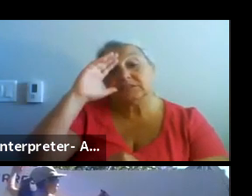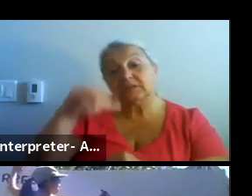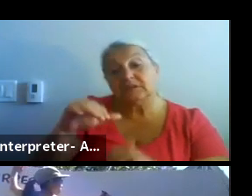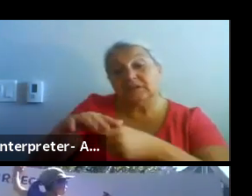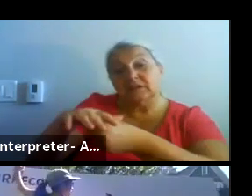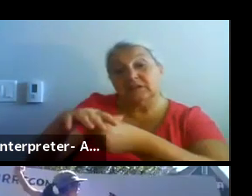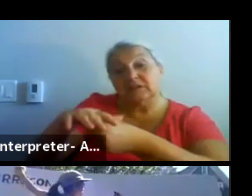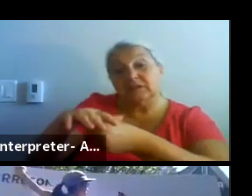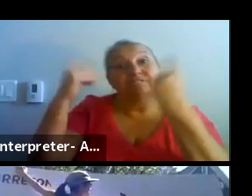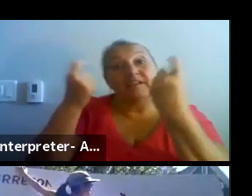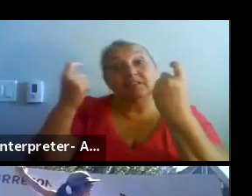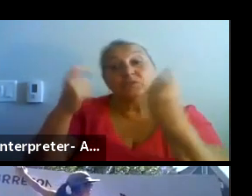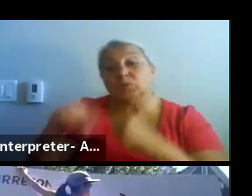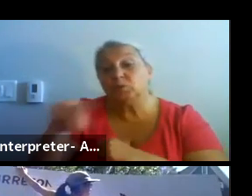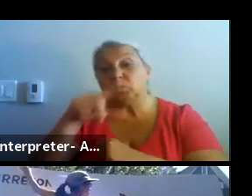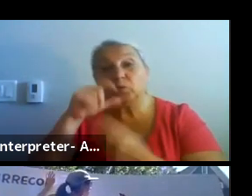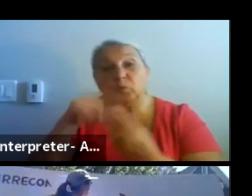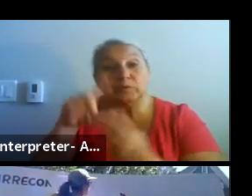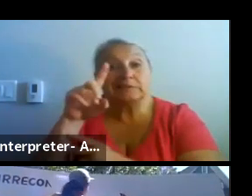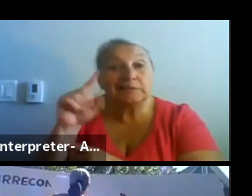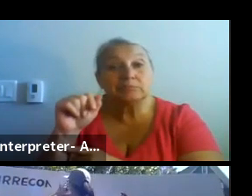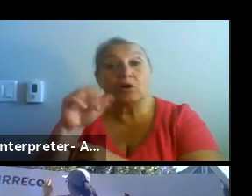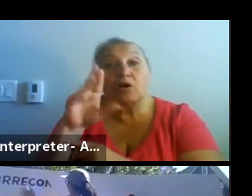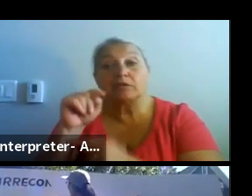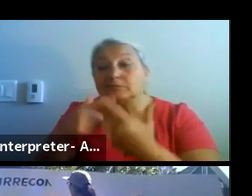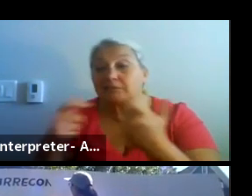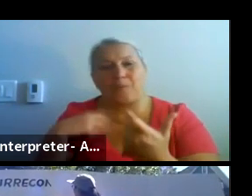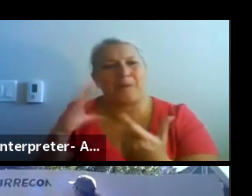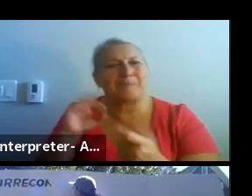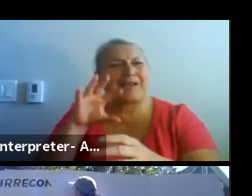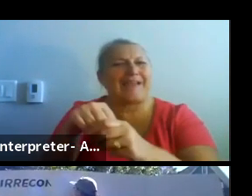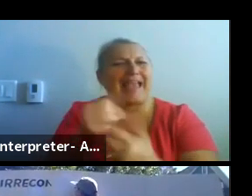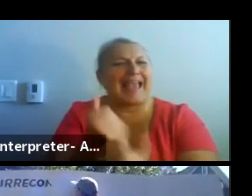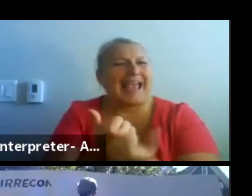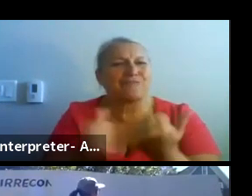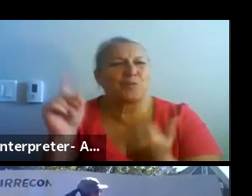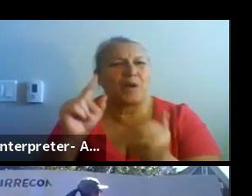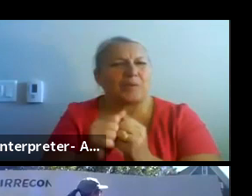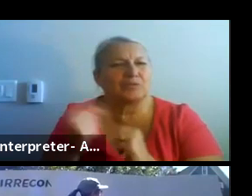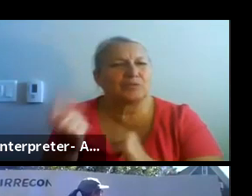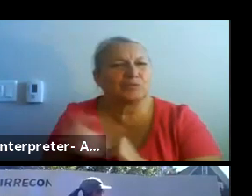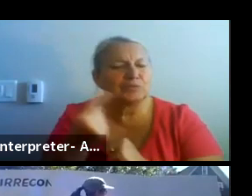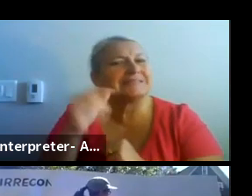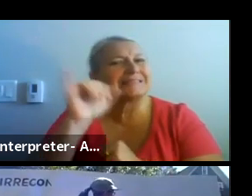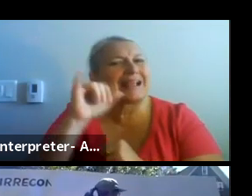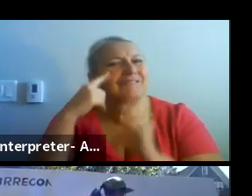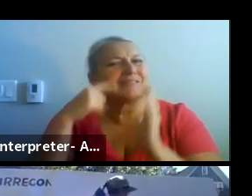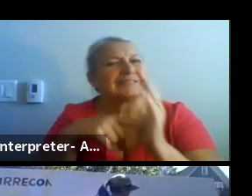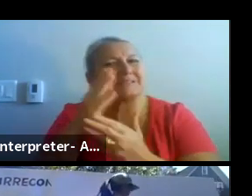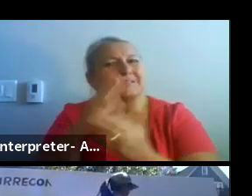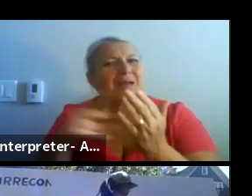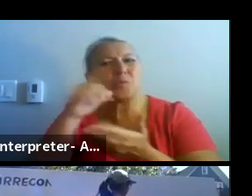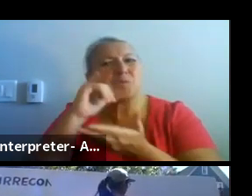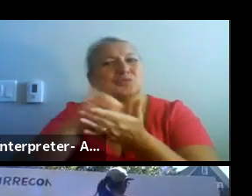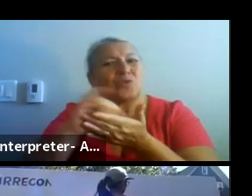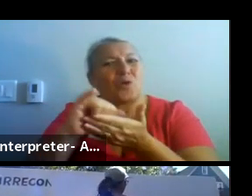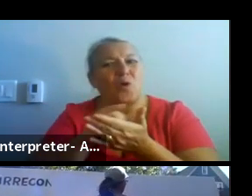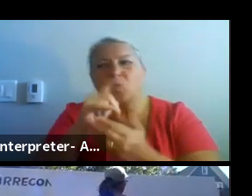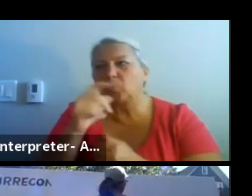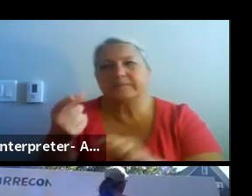the festival, I want to be with you everywhere in New York. We want to acknowledge those that who can't be here and who could never be